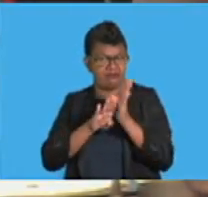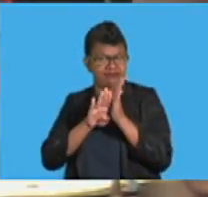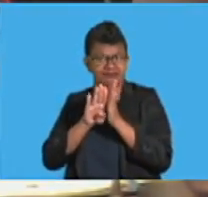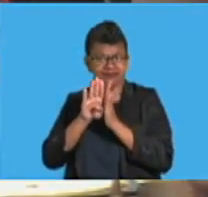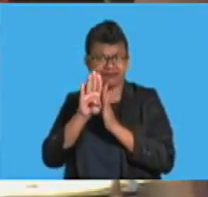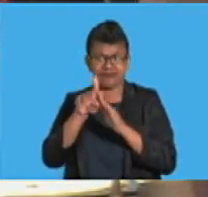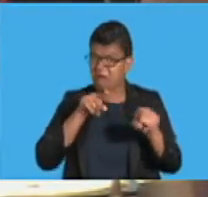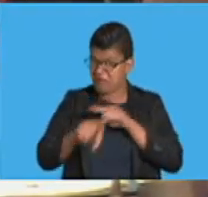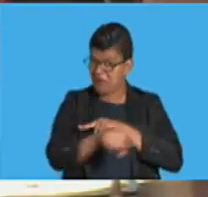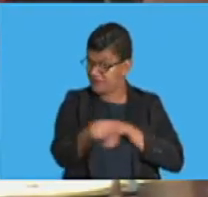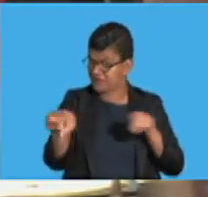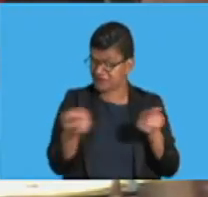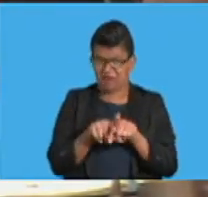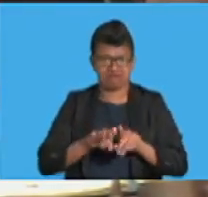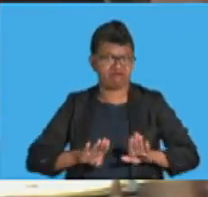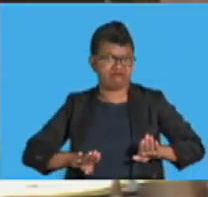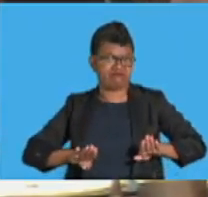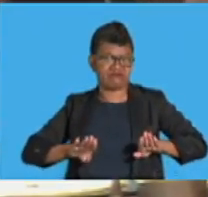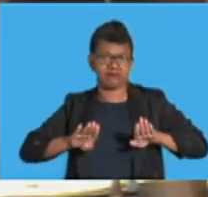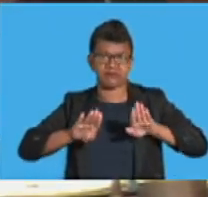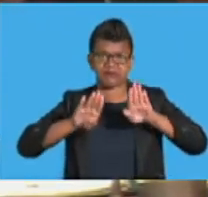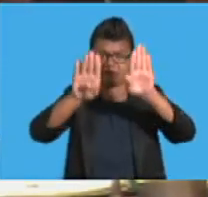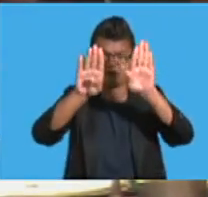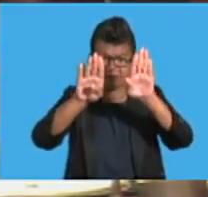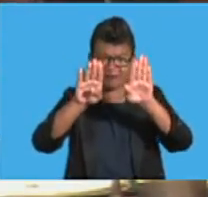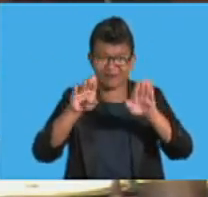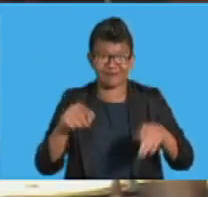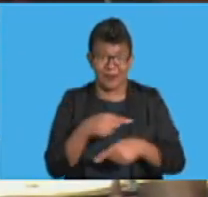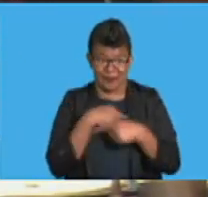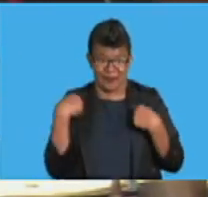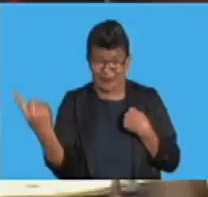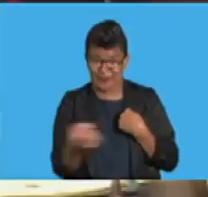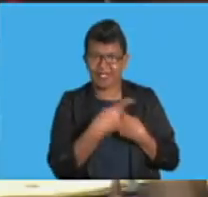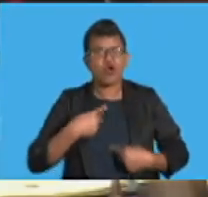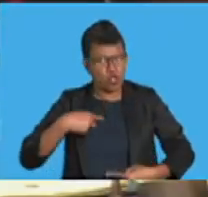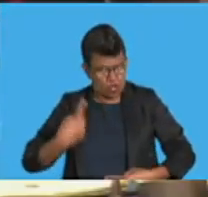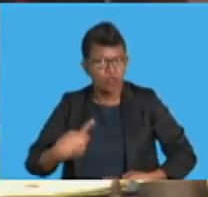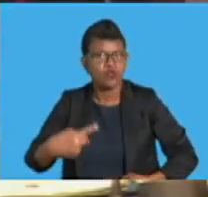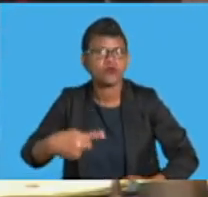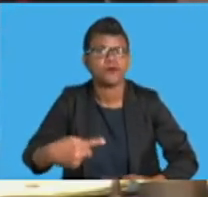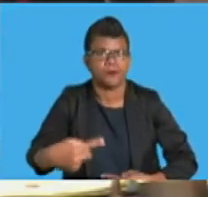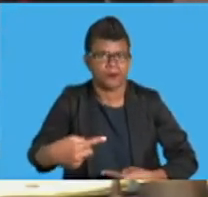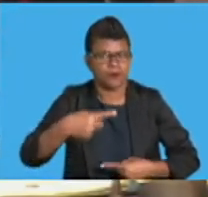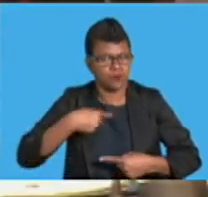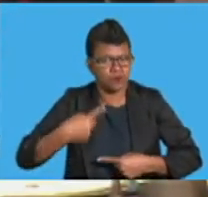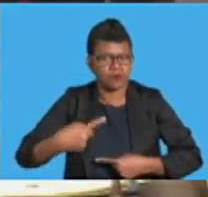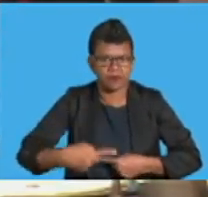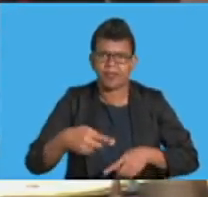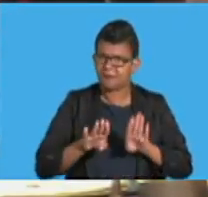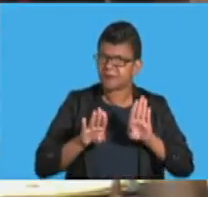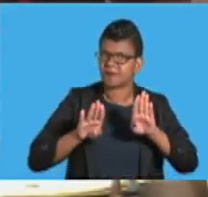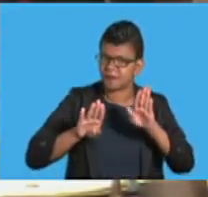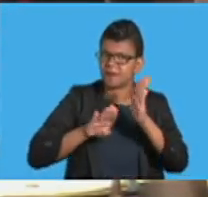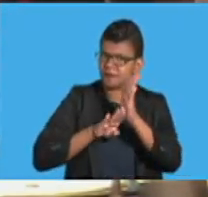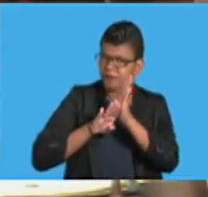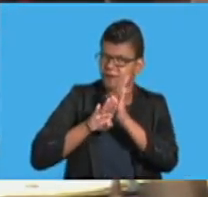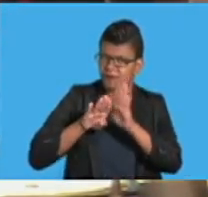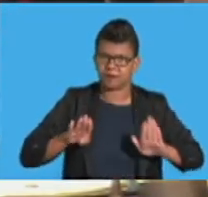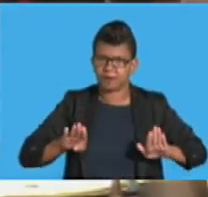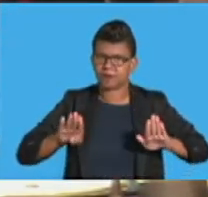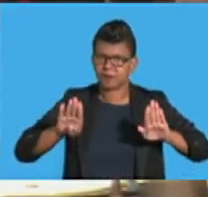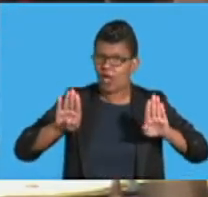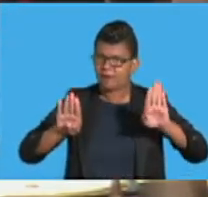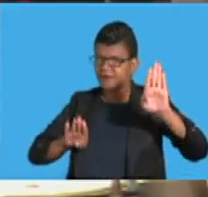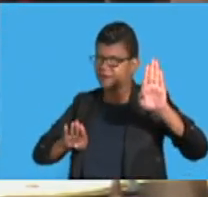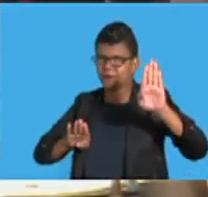moving forward. And we will maintain, if not increase our momentum to ensure that we leave no